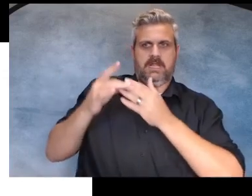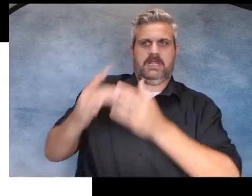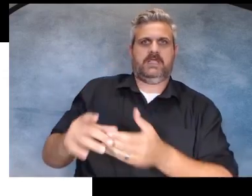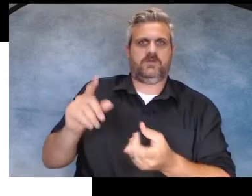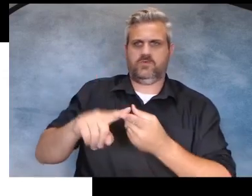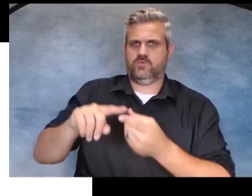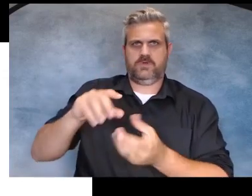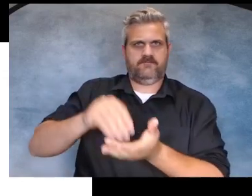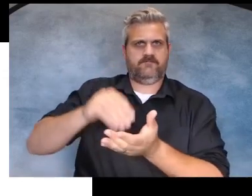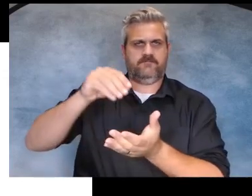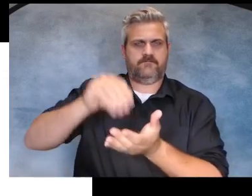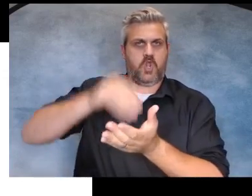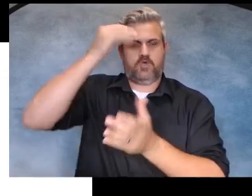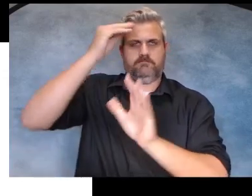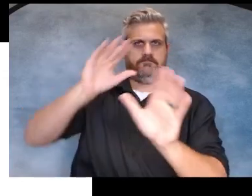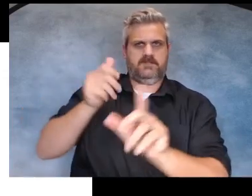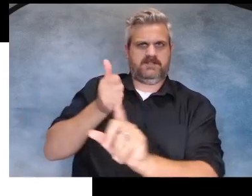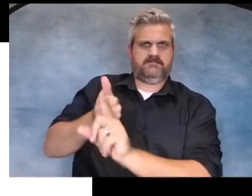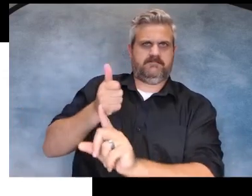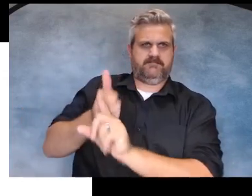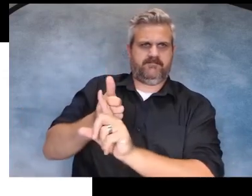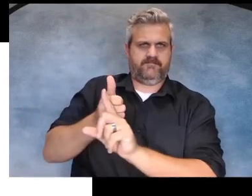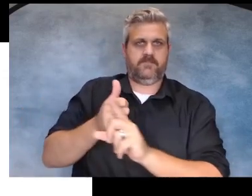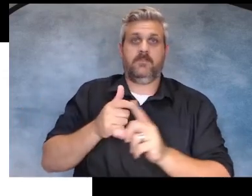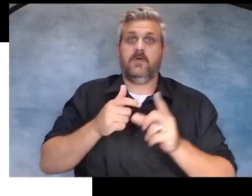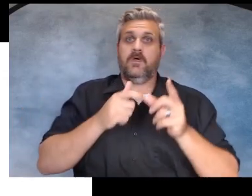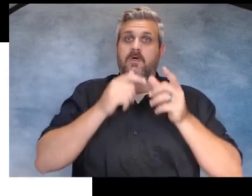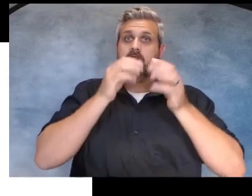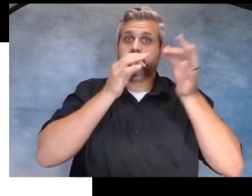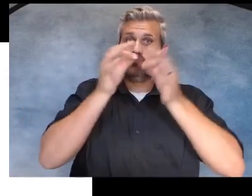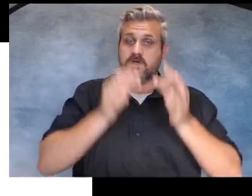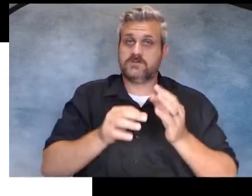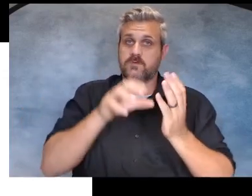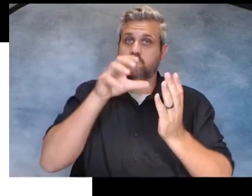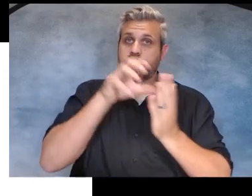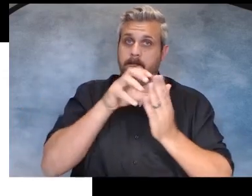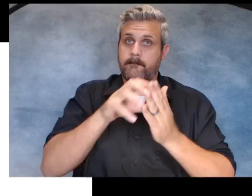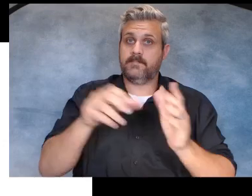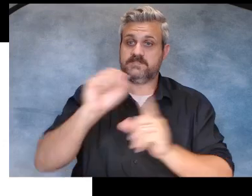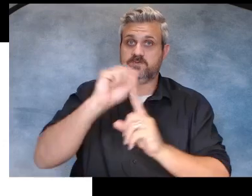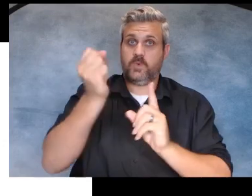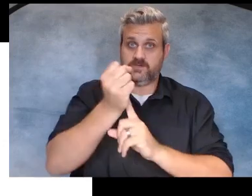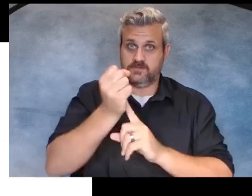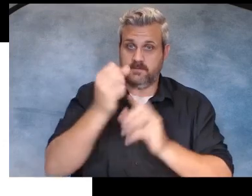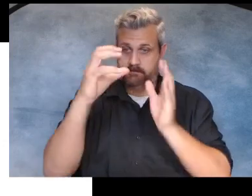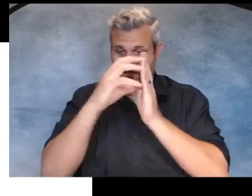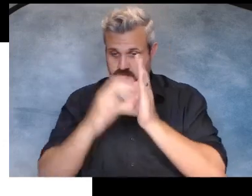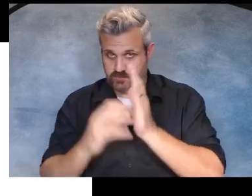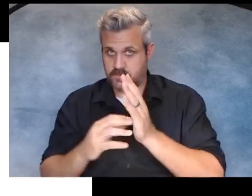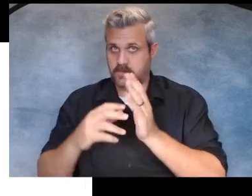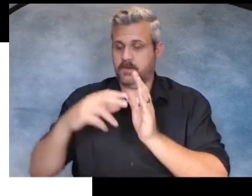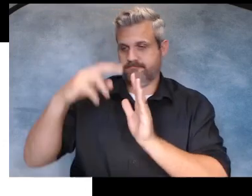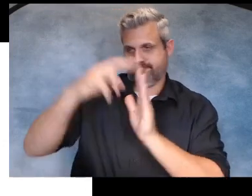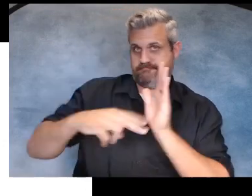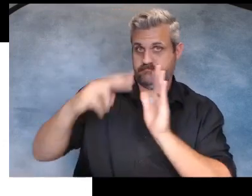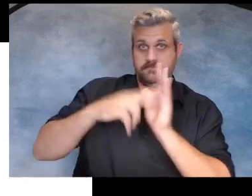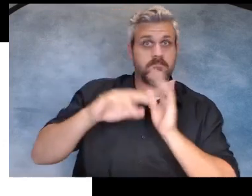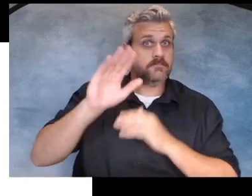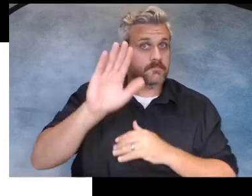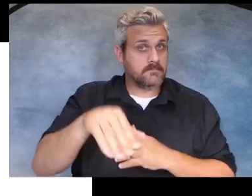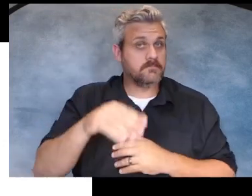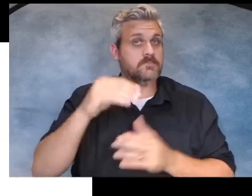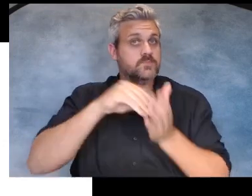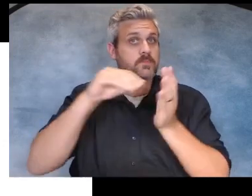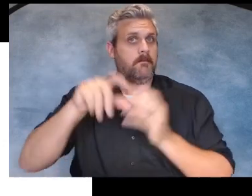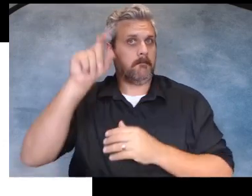to specific information. They reread the directions, prompts, situations, and passages if specifically